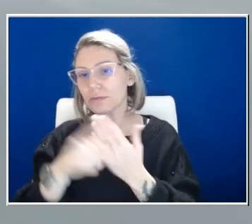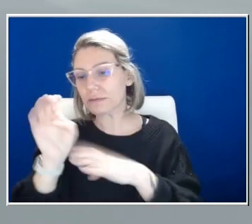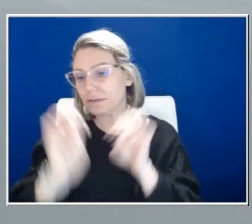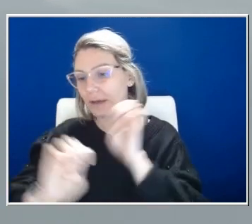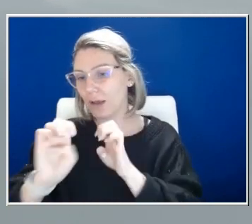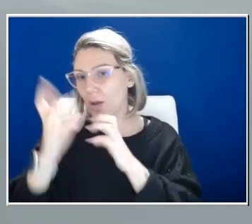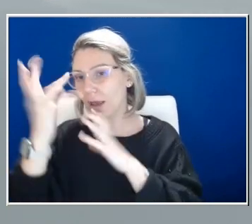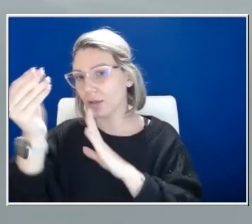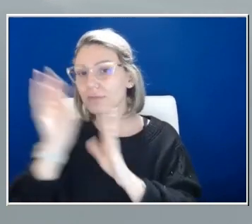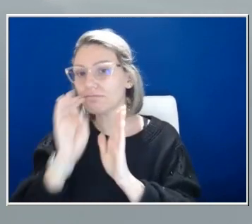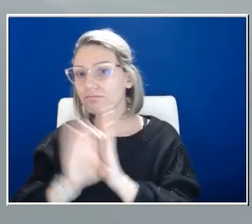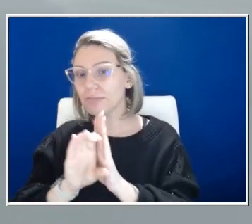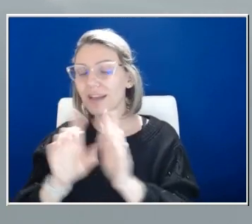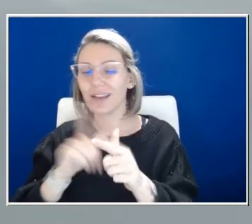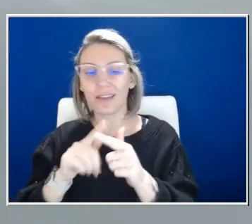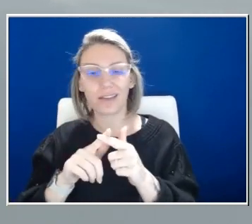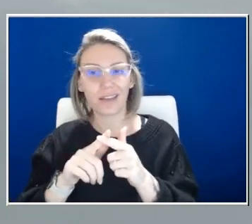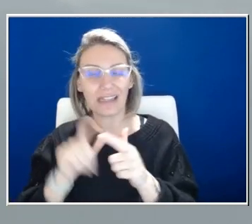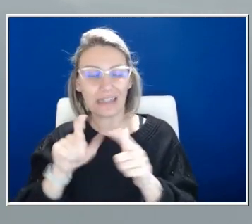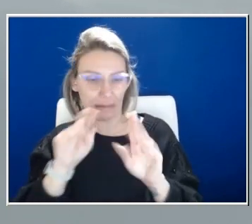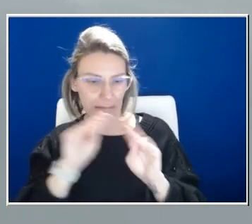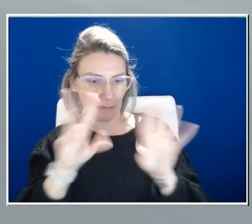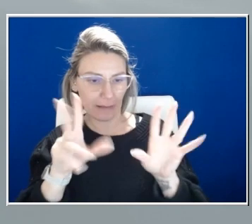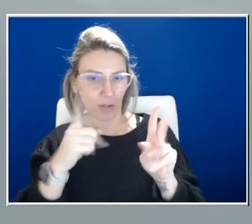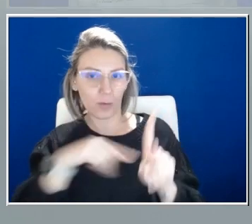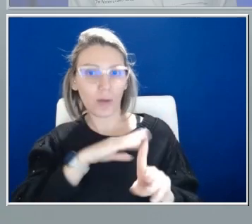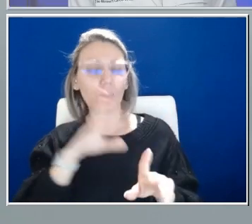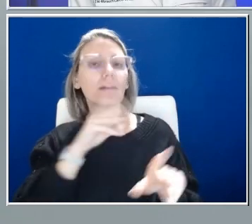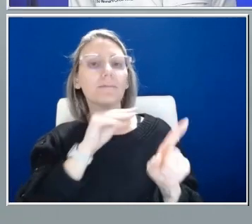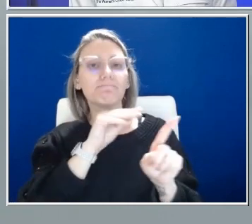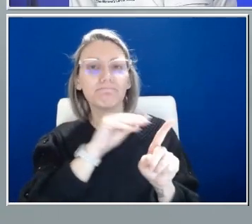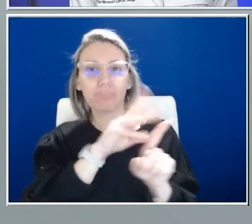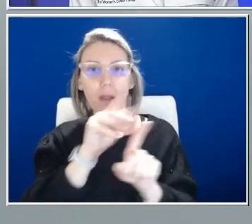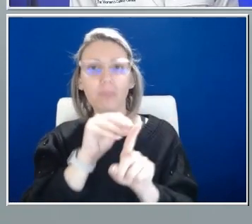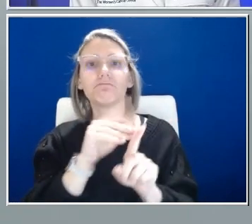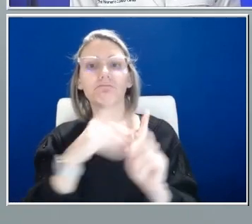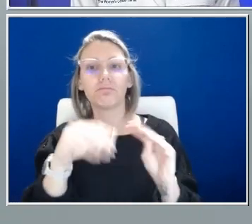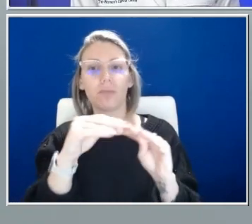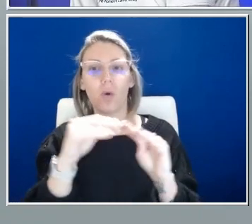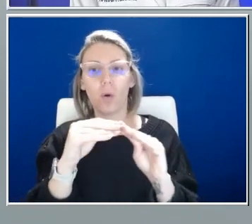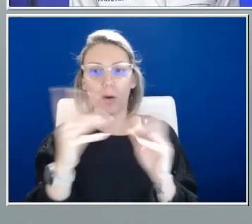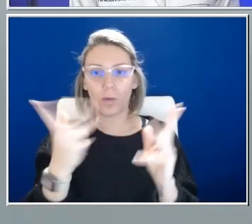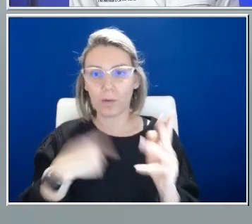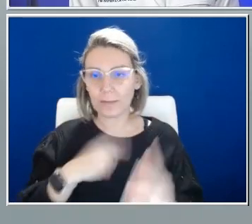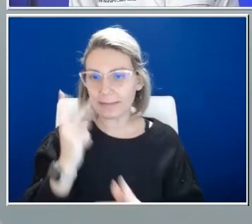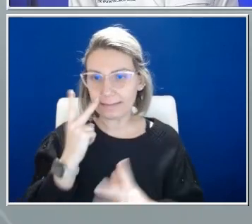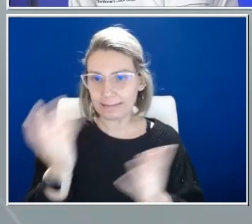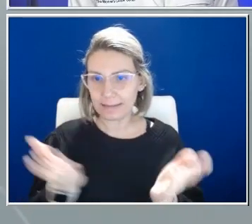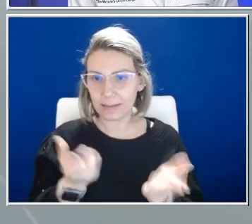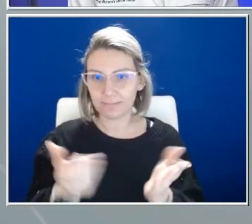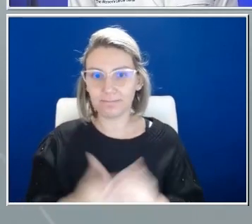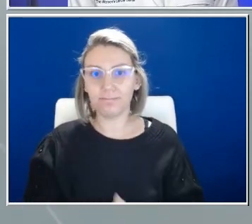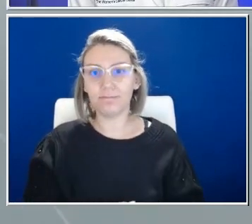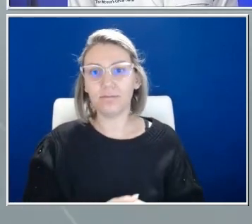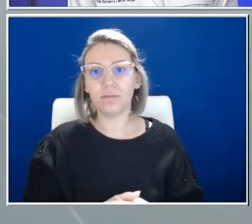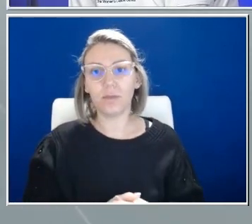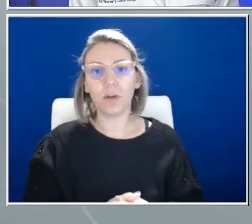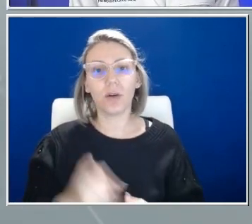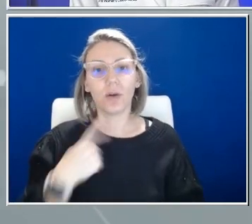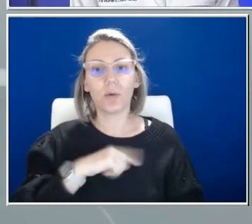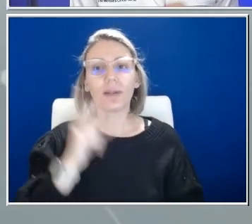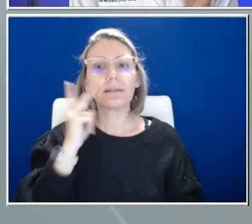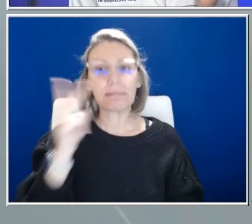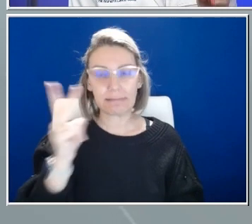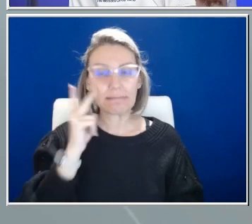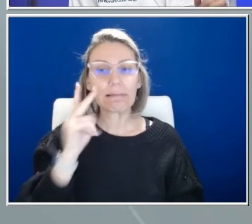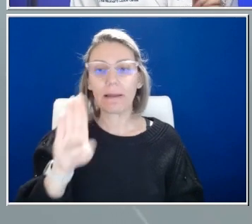we might want some clarity on, we obtain a few more. And that's really what we're seeing here is we did see the biopsy spot, and